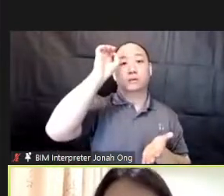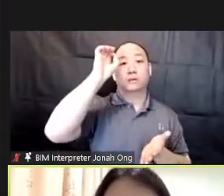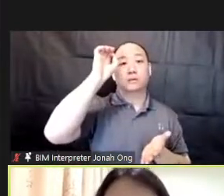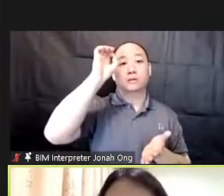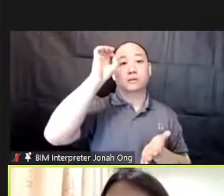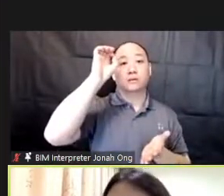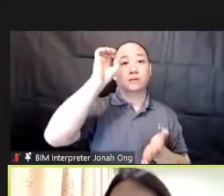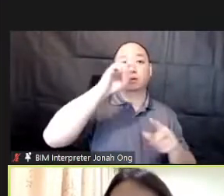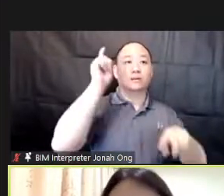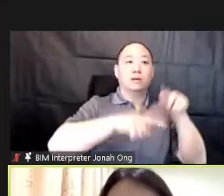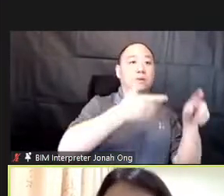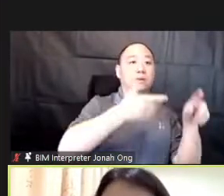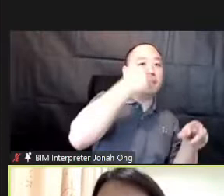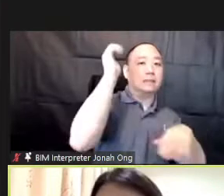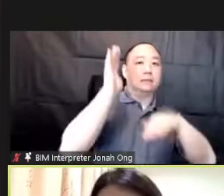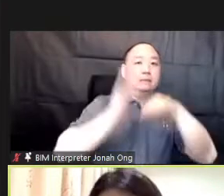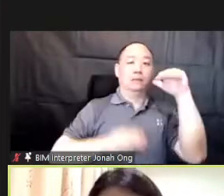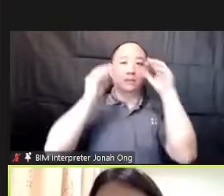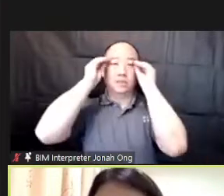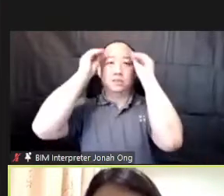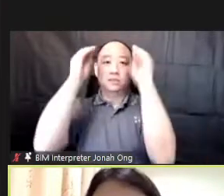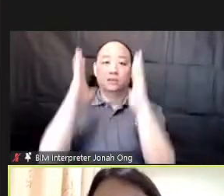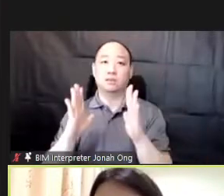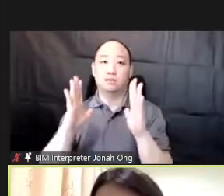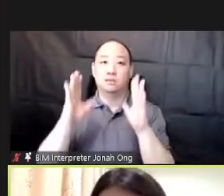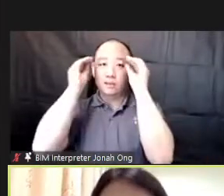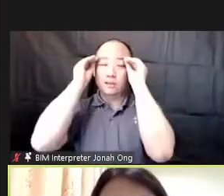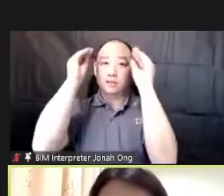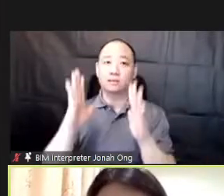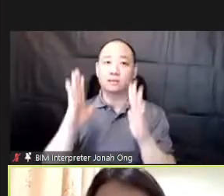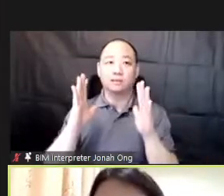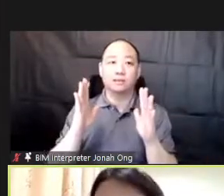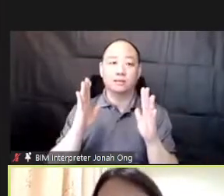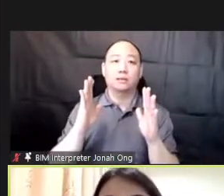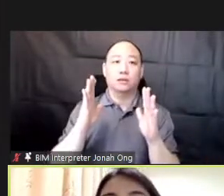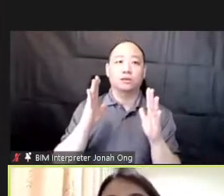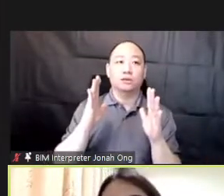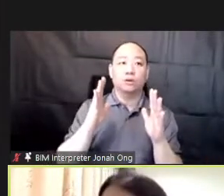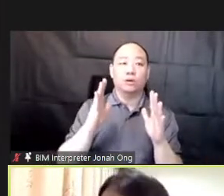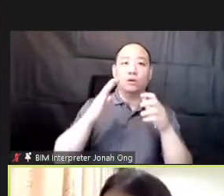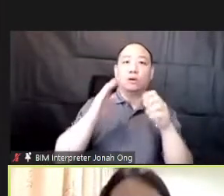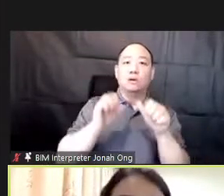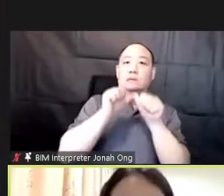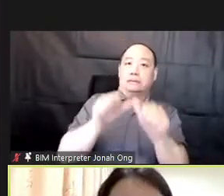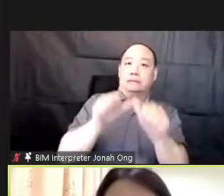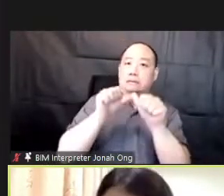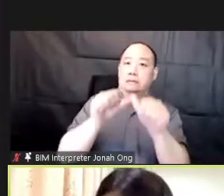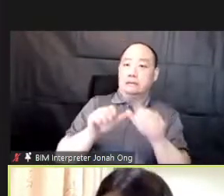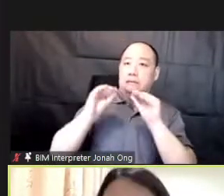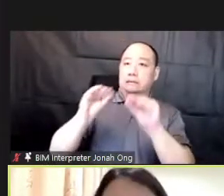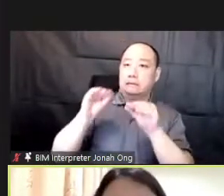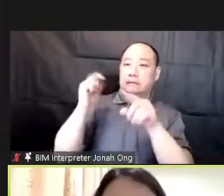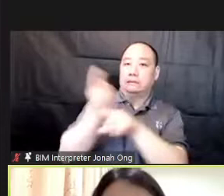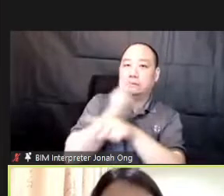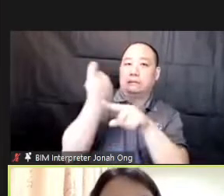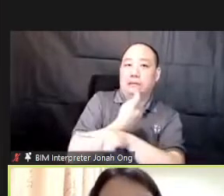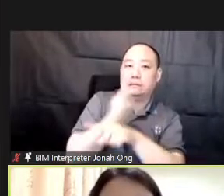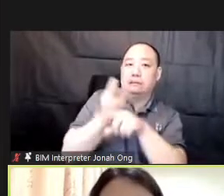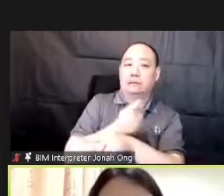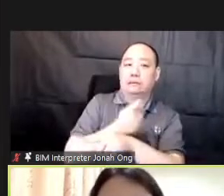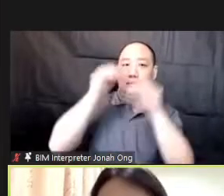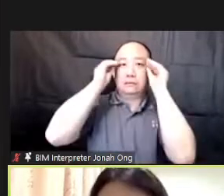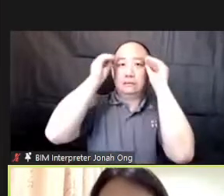our teachers. So for us at Pemimpin, we continue to work on training our teachers, because it's very simple. When the